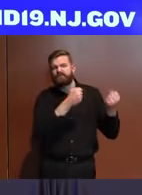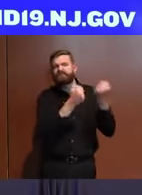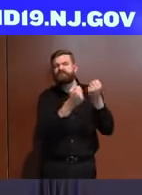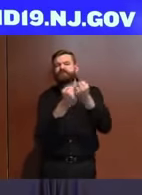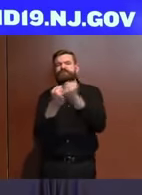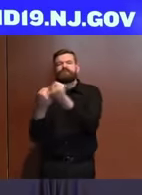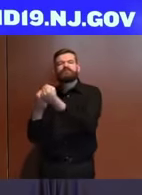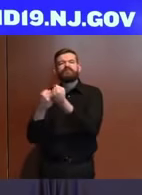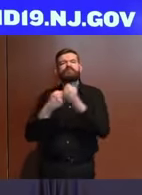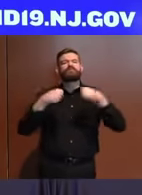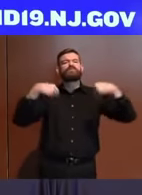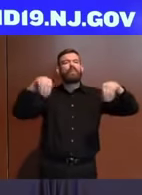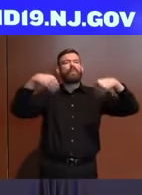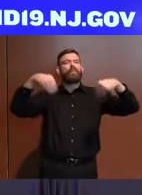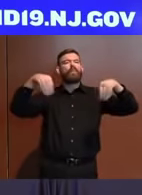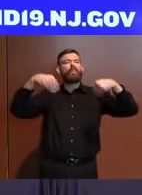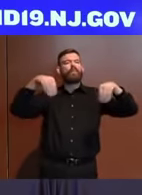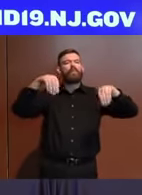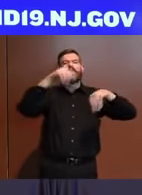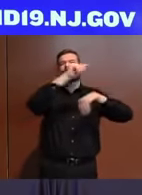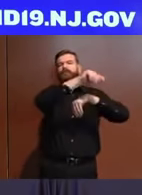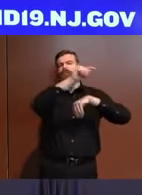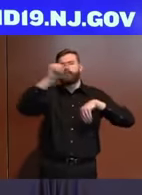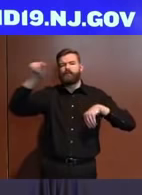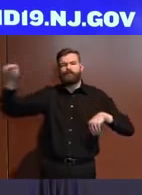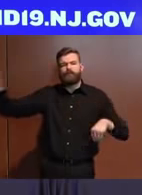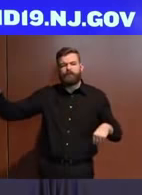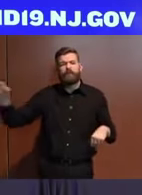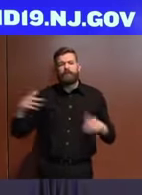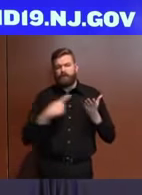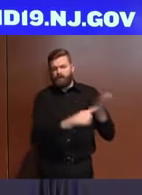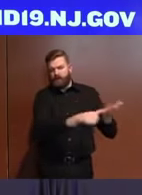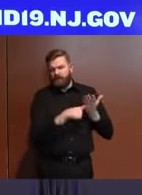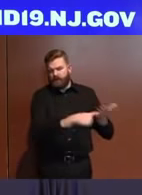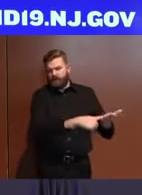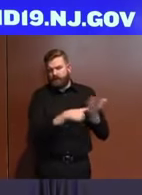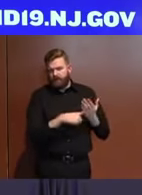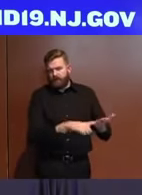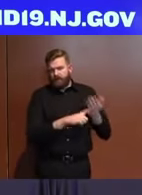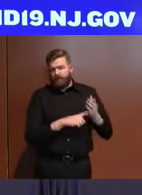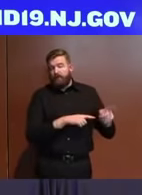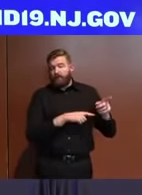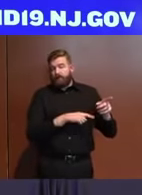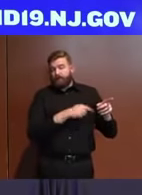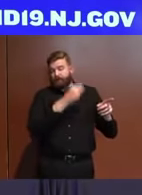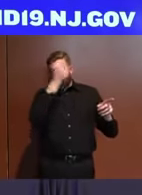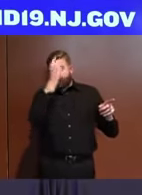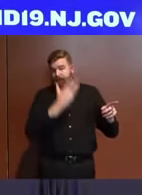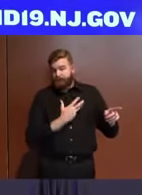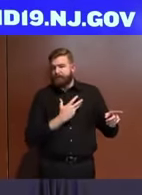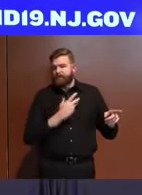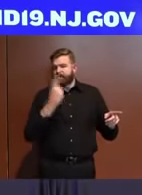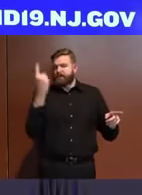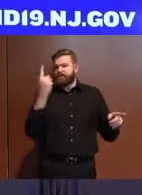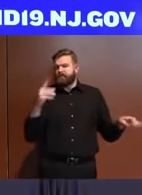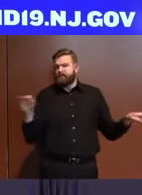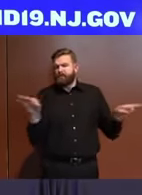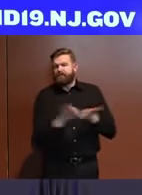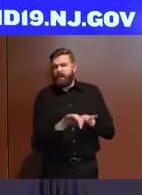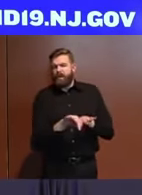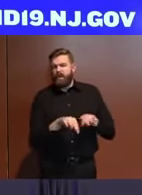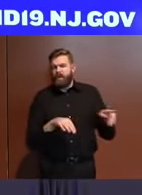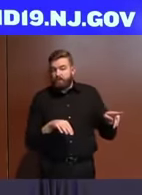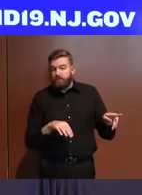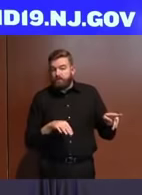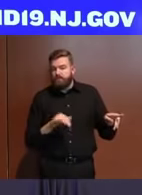country. And again, Mark expressed an important point, which we've raised here before,